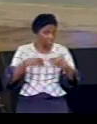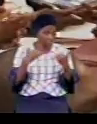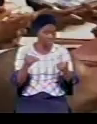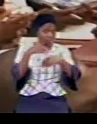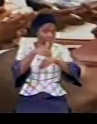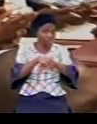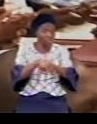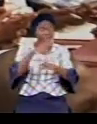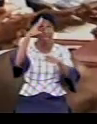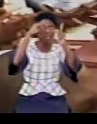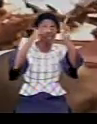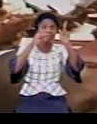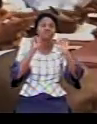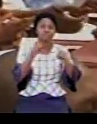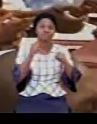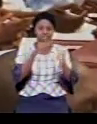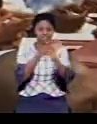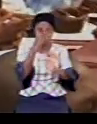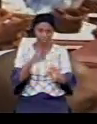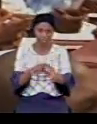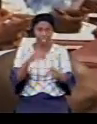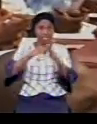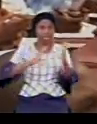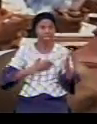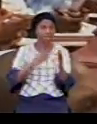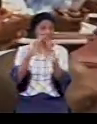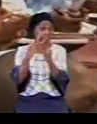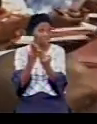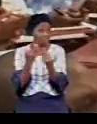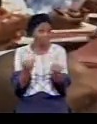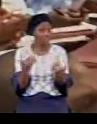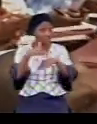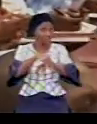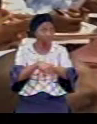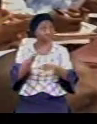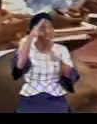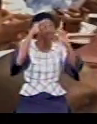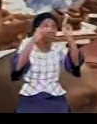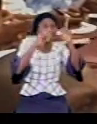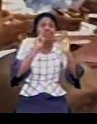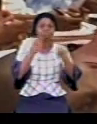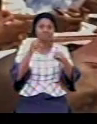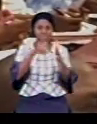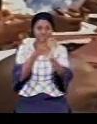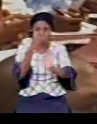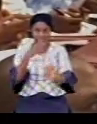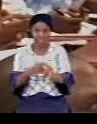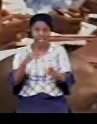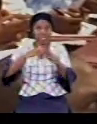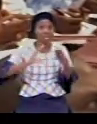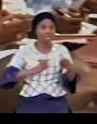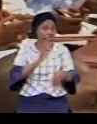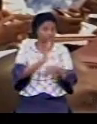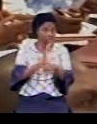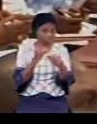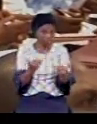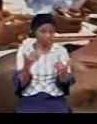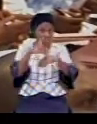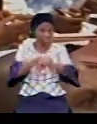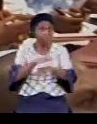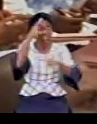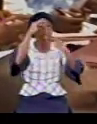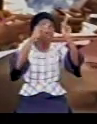is able. In our families tonight is able. In our church tonight, he